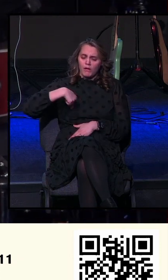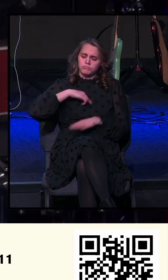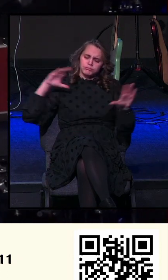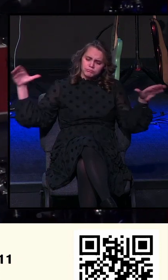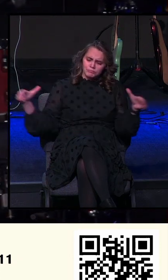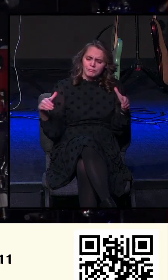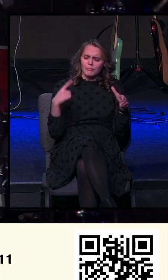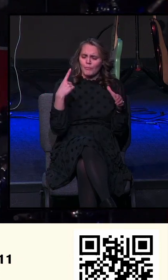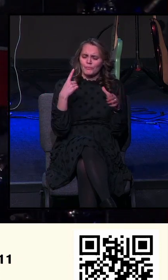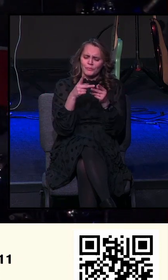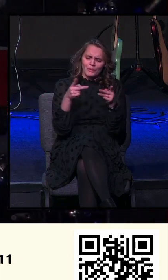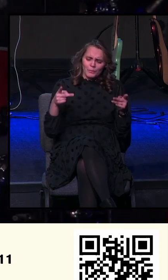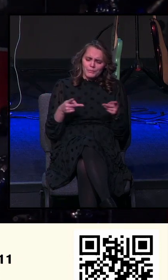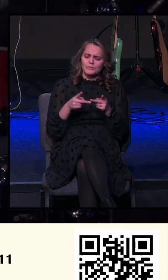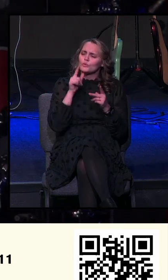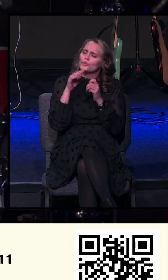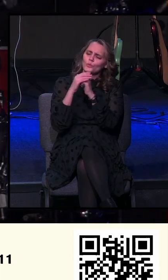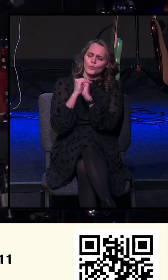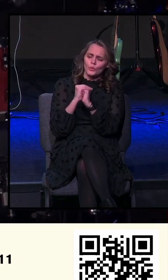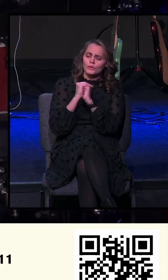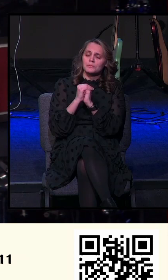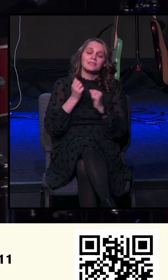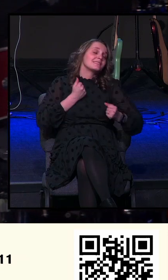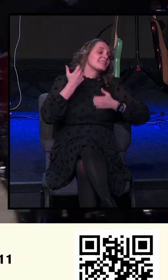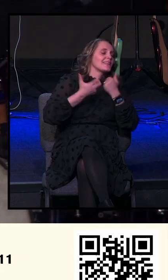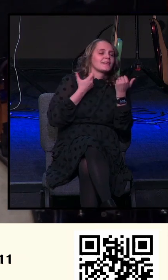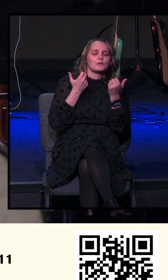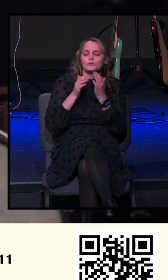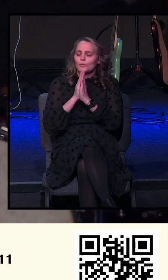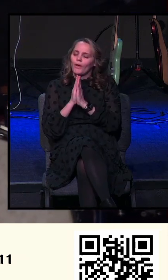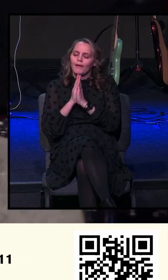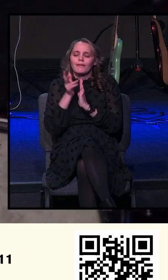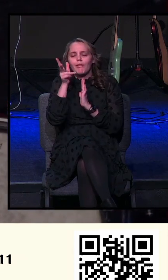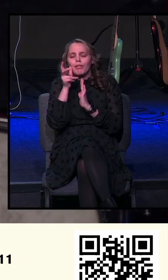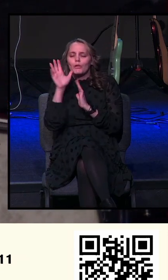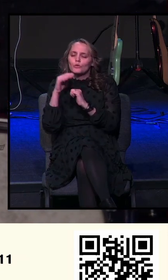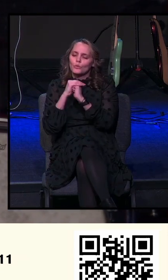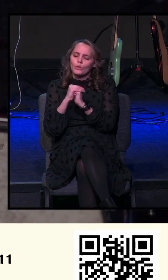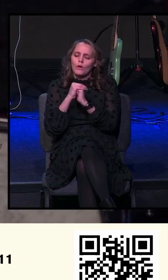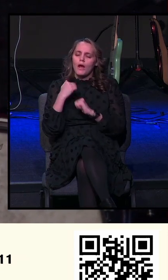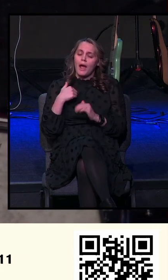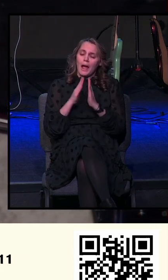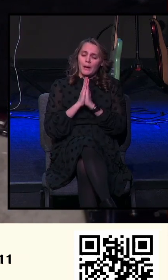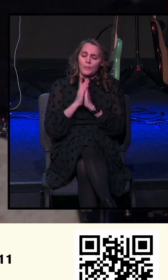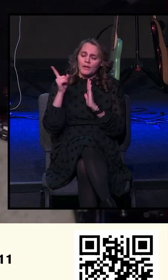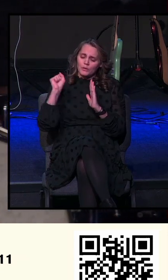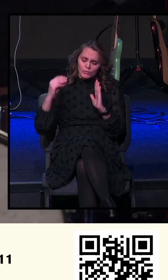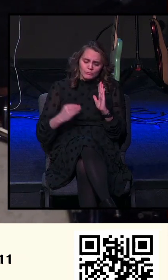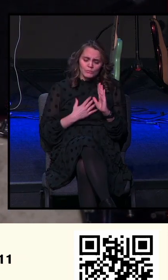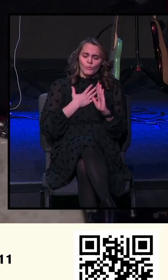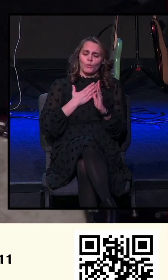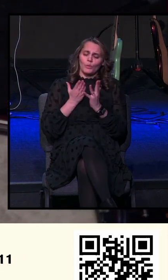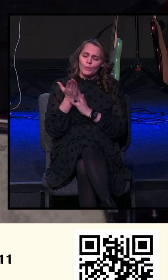you, to sing and to pray, to listen to your word. So Father, I pray that you'll talk to us through Brian, to the word he's going to share with